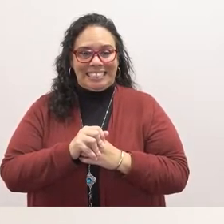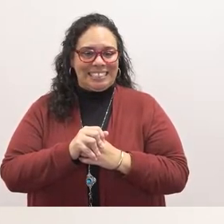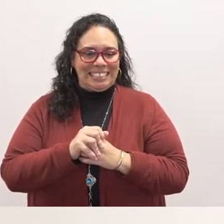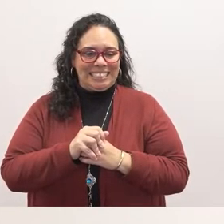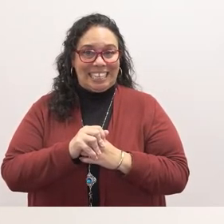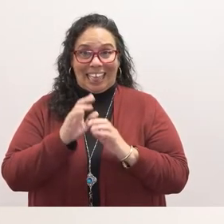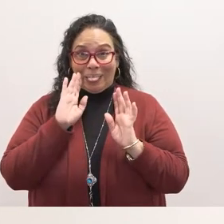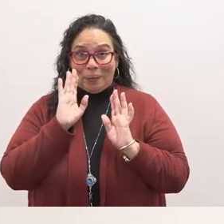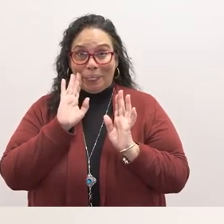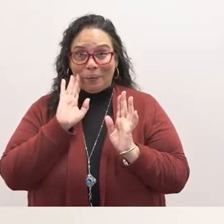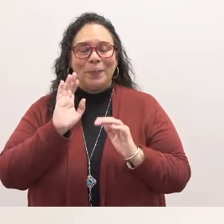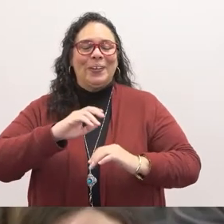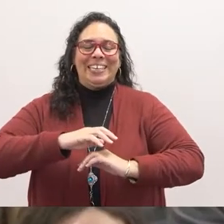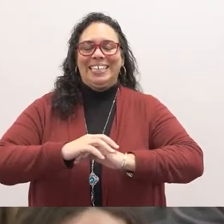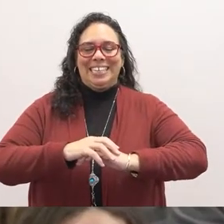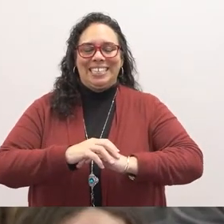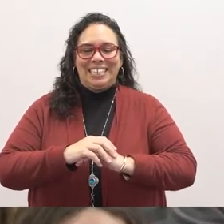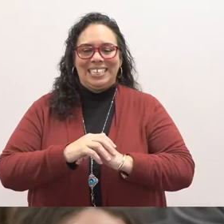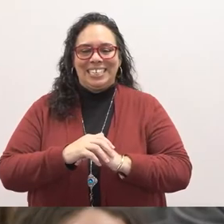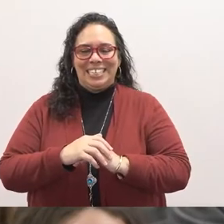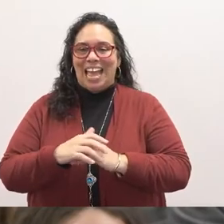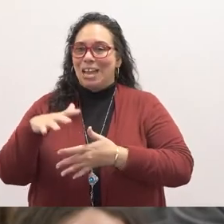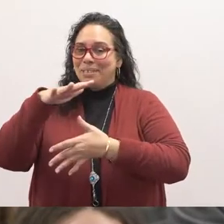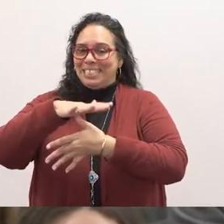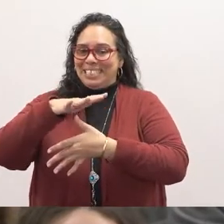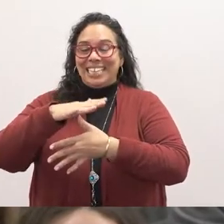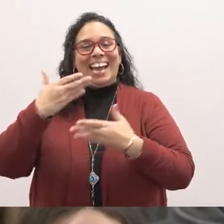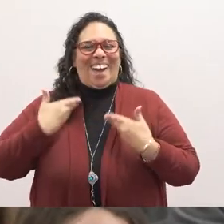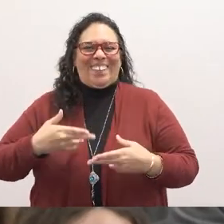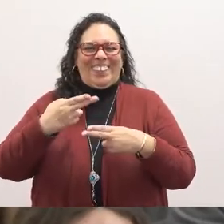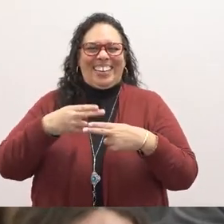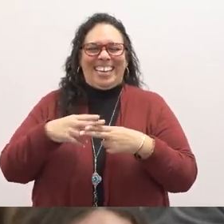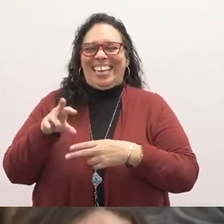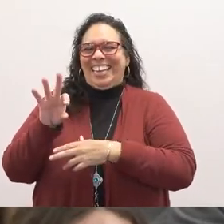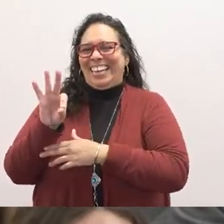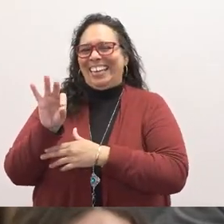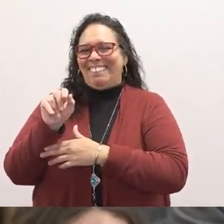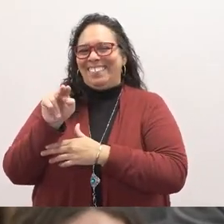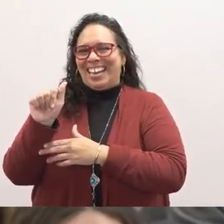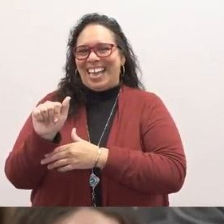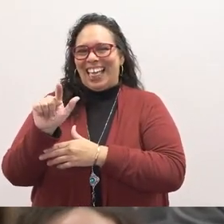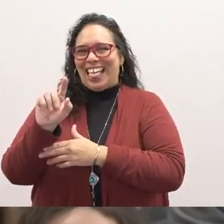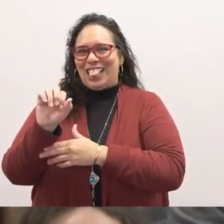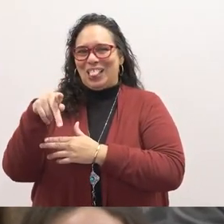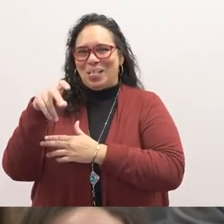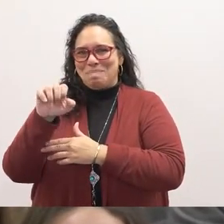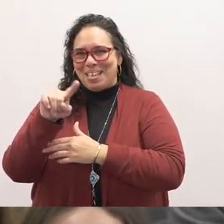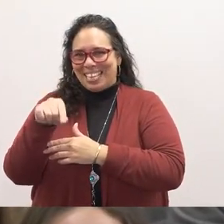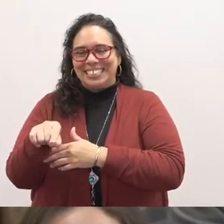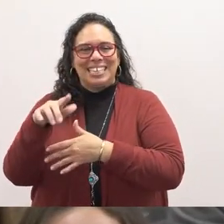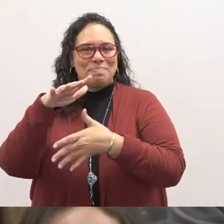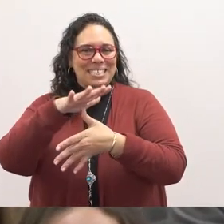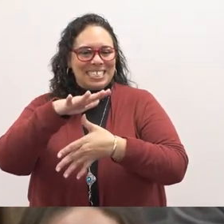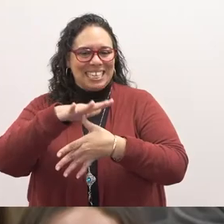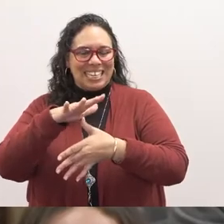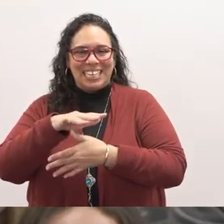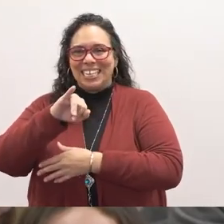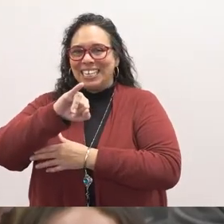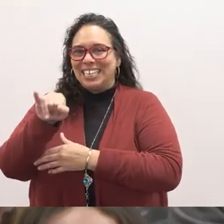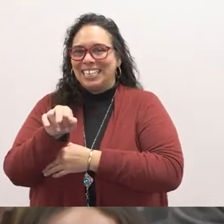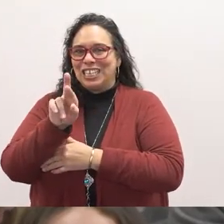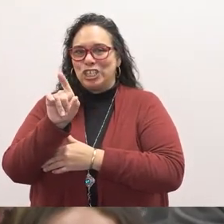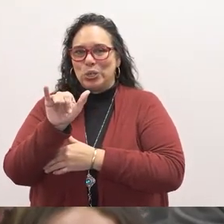Hello. I'm a senior. Oh, my name is Frania Lopez. I'm a senior at Jordan High